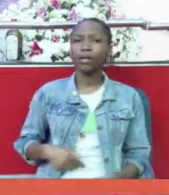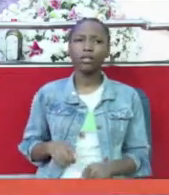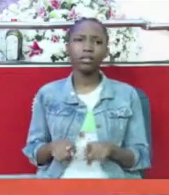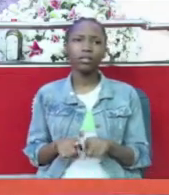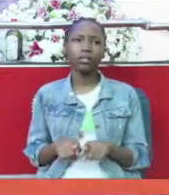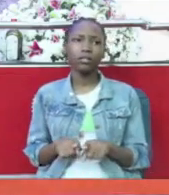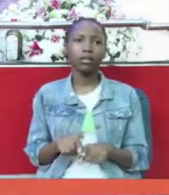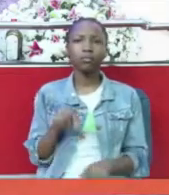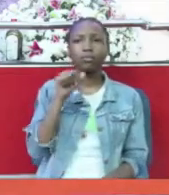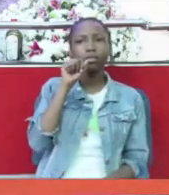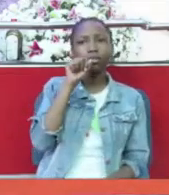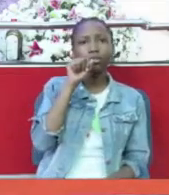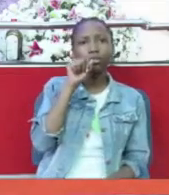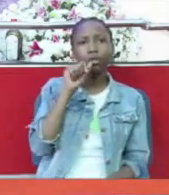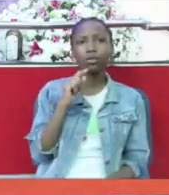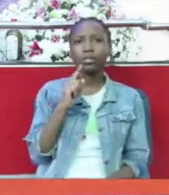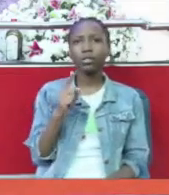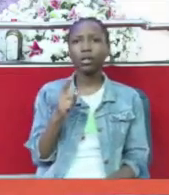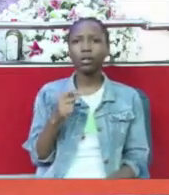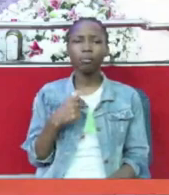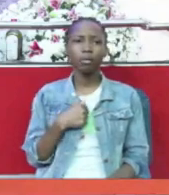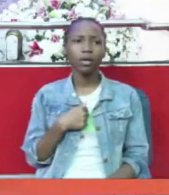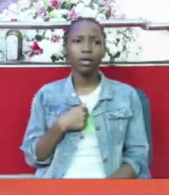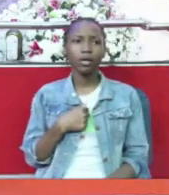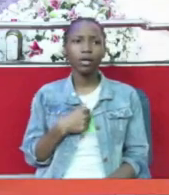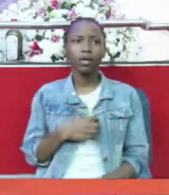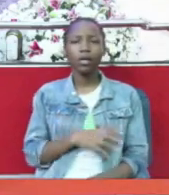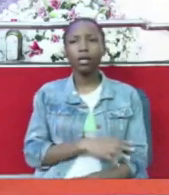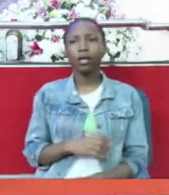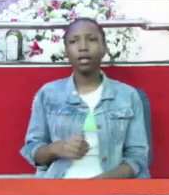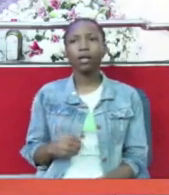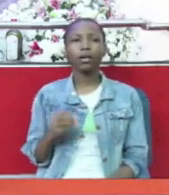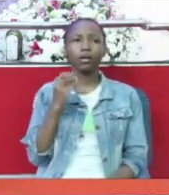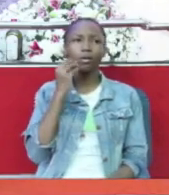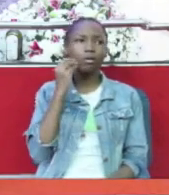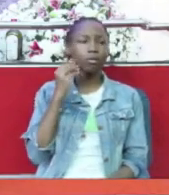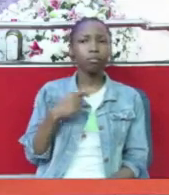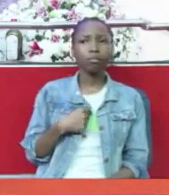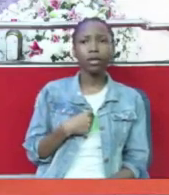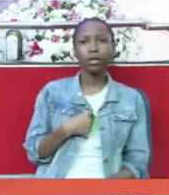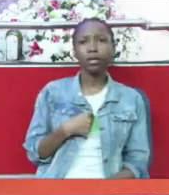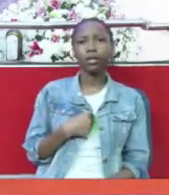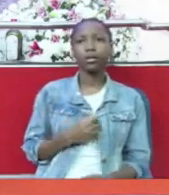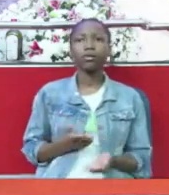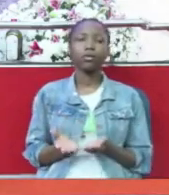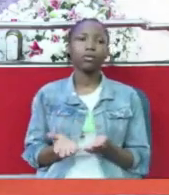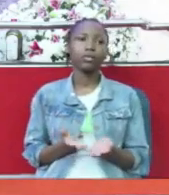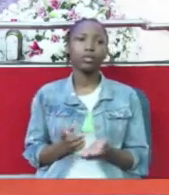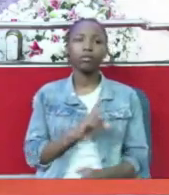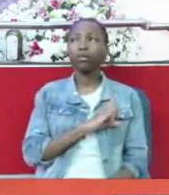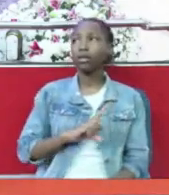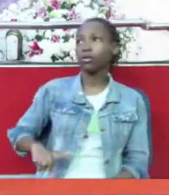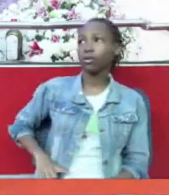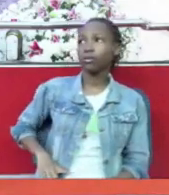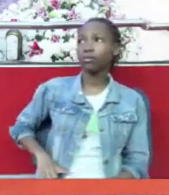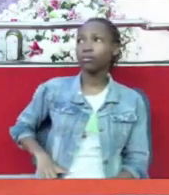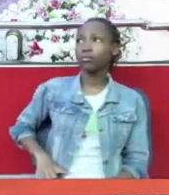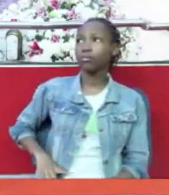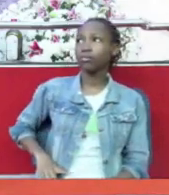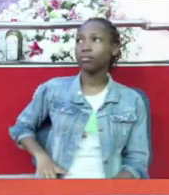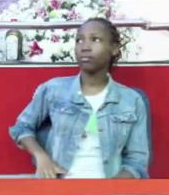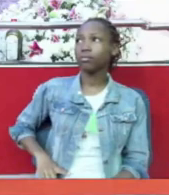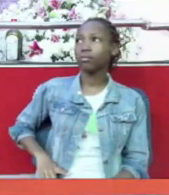as for me and my house, we will serve the Lord na shauri yenu. If we say, kama Yoshua, kama mimi na nyumba